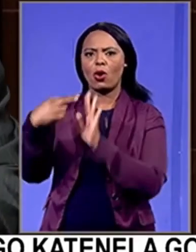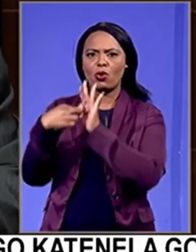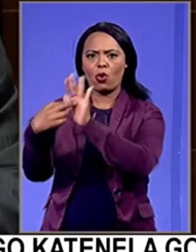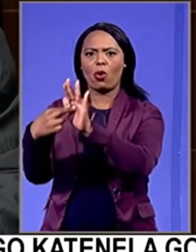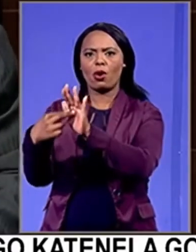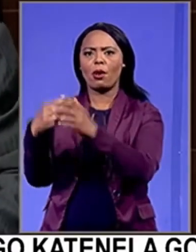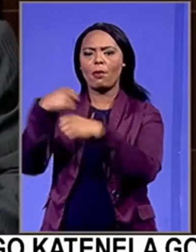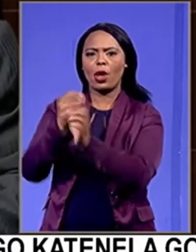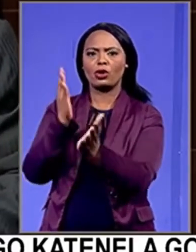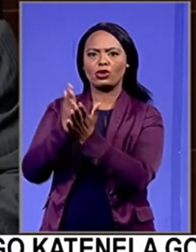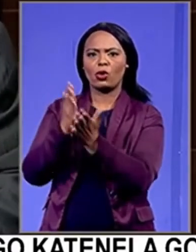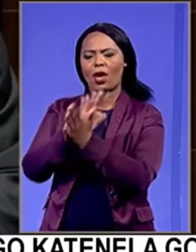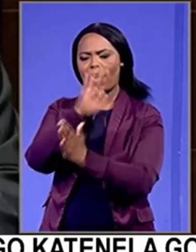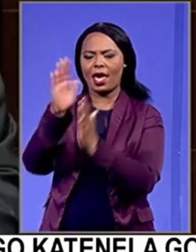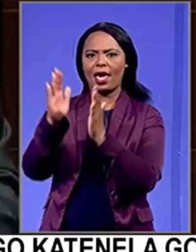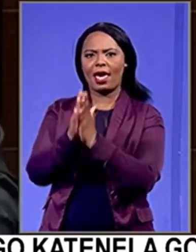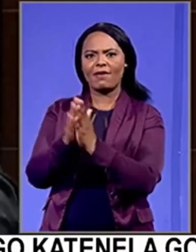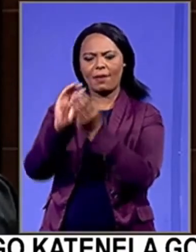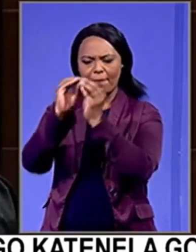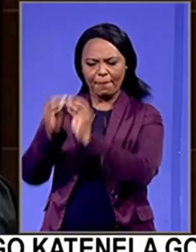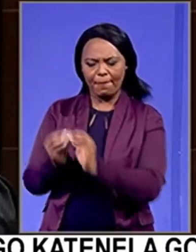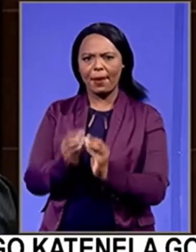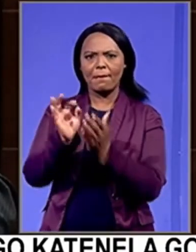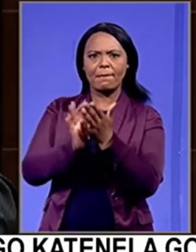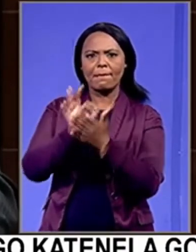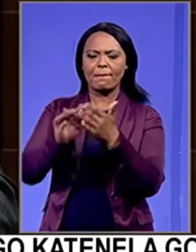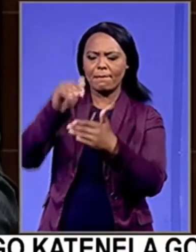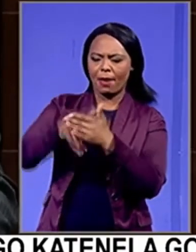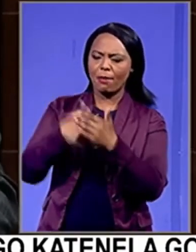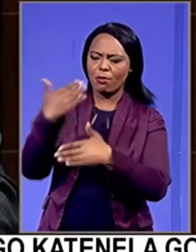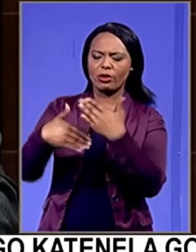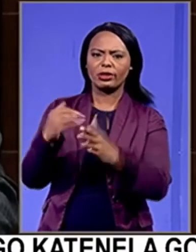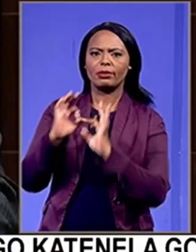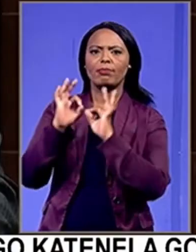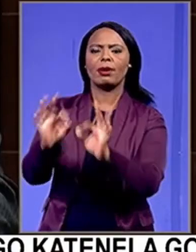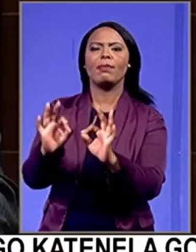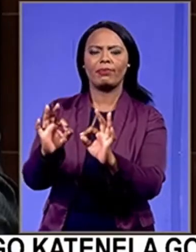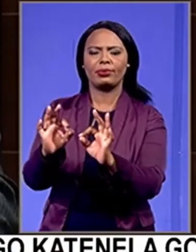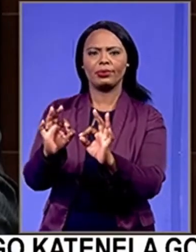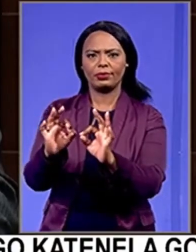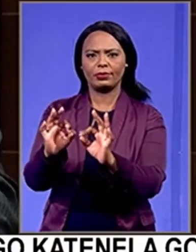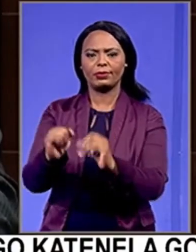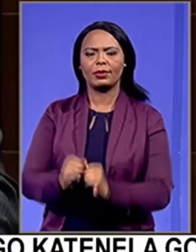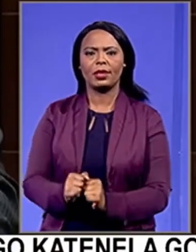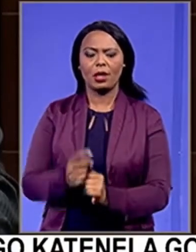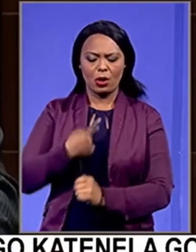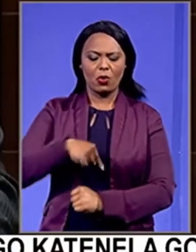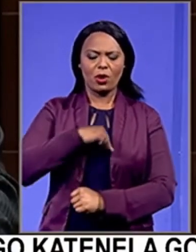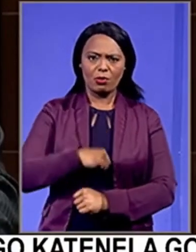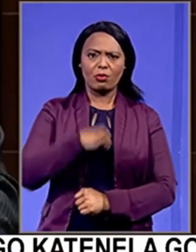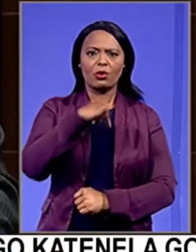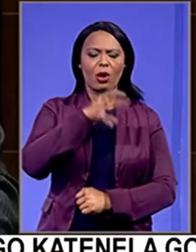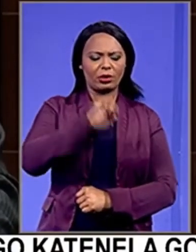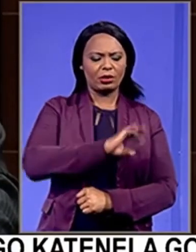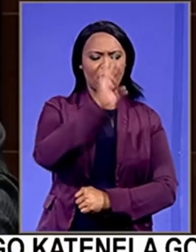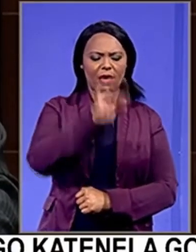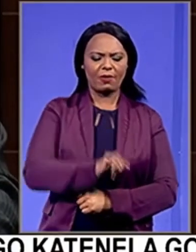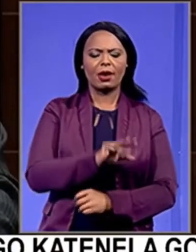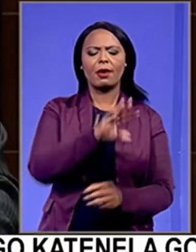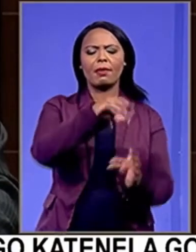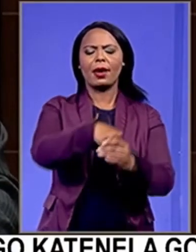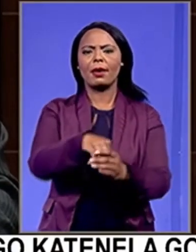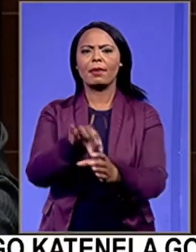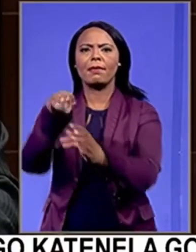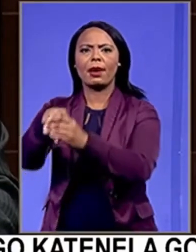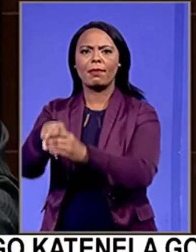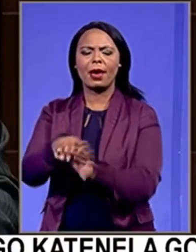that those reforms are buttoned down. So we are proud as South Africa that we've been